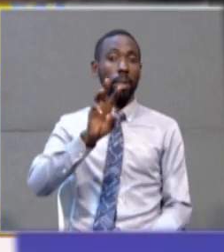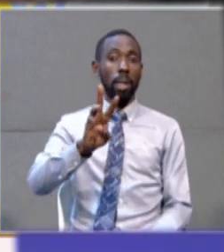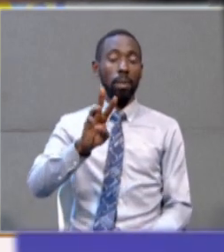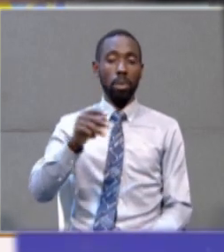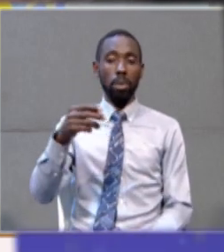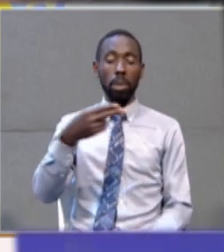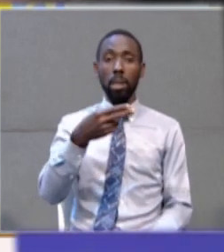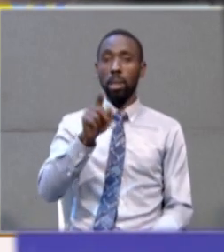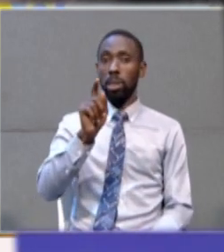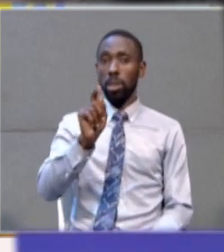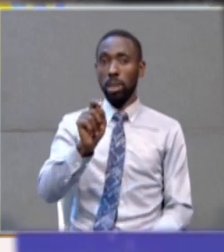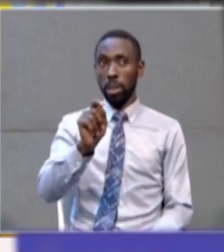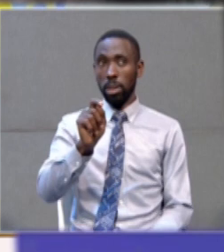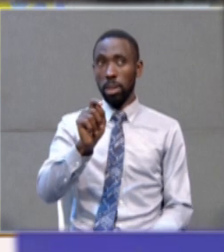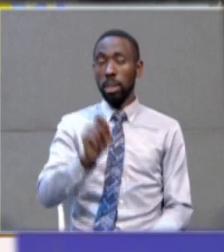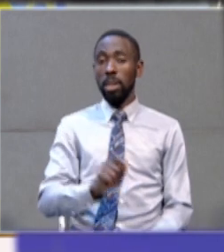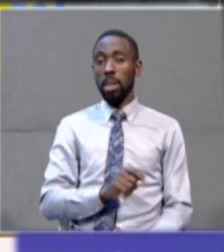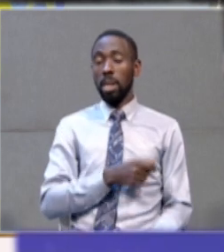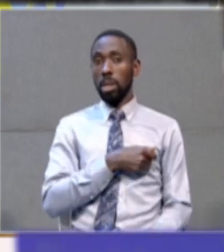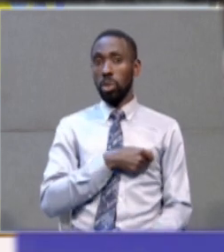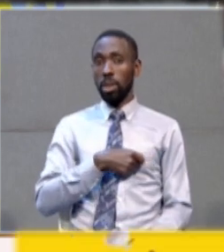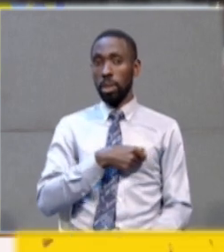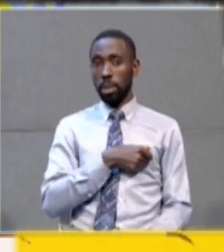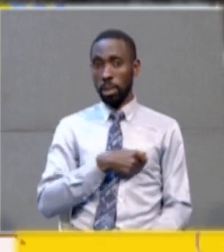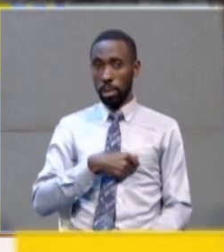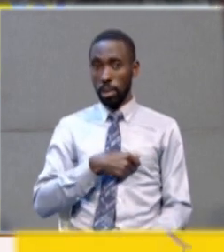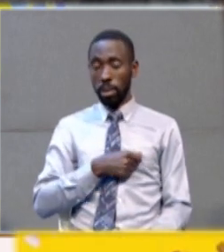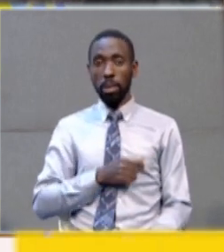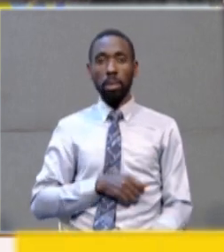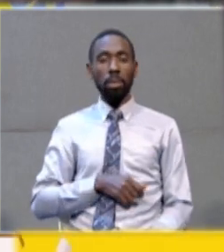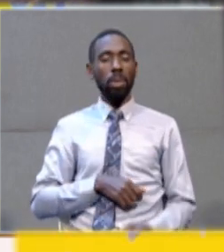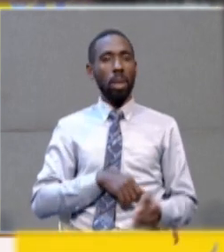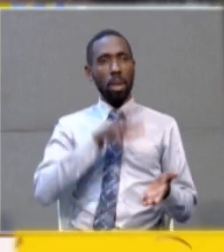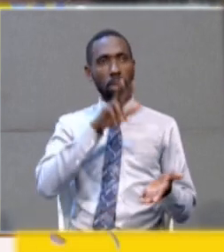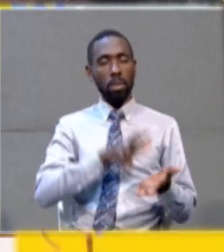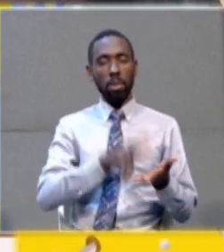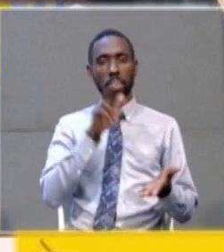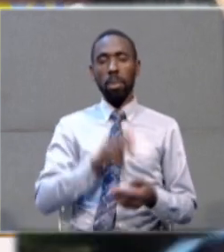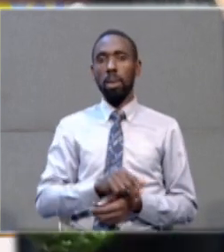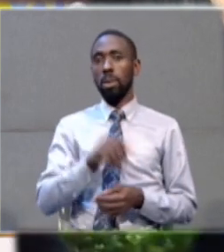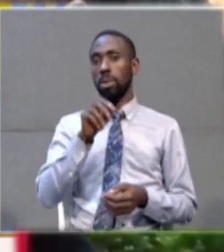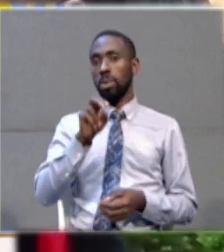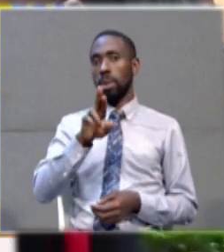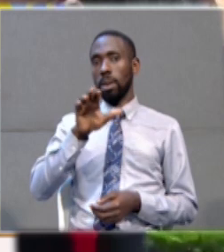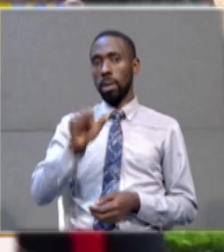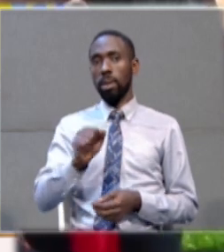disease. There are certain things that can be done at community level. I've talked about the ventilation and